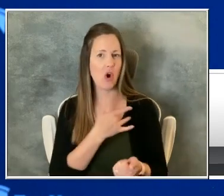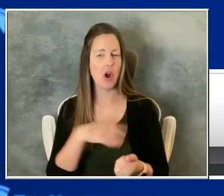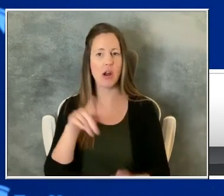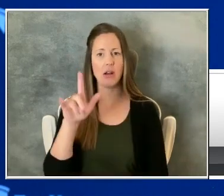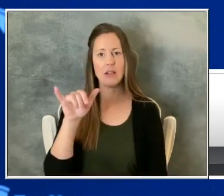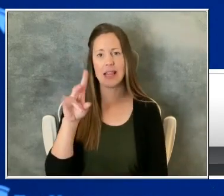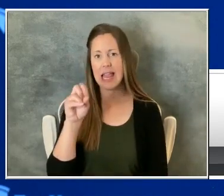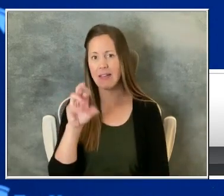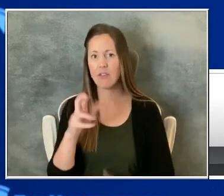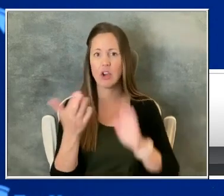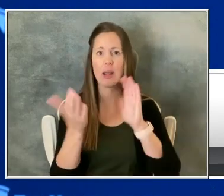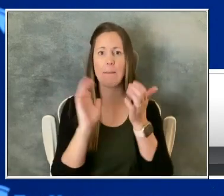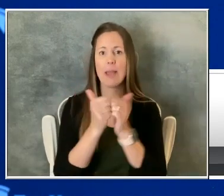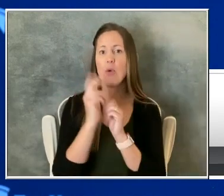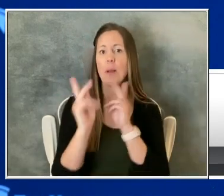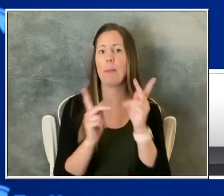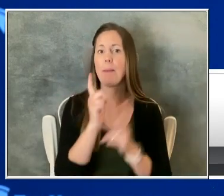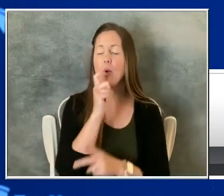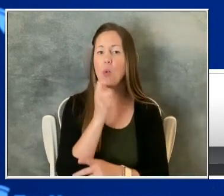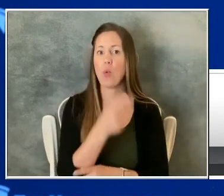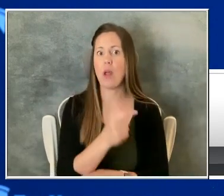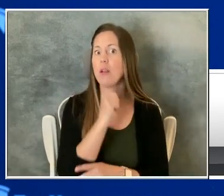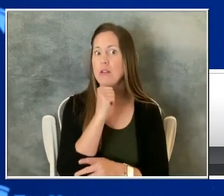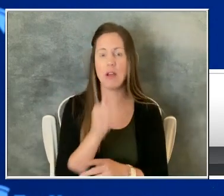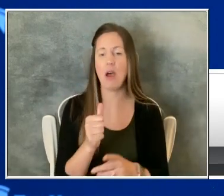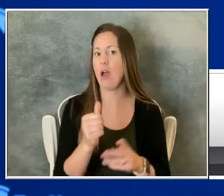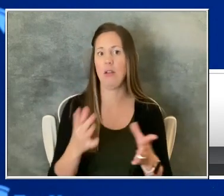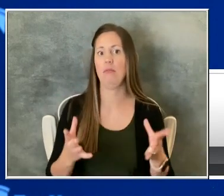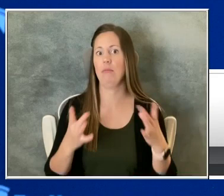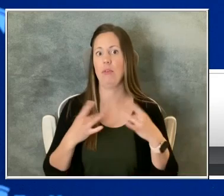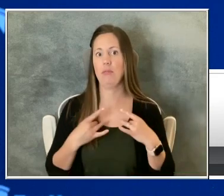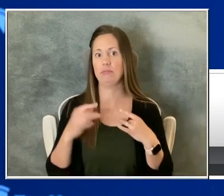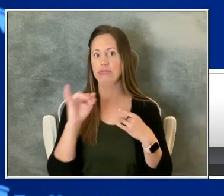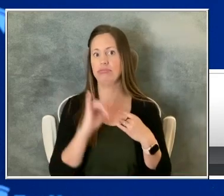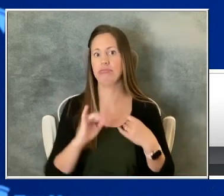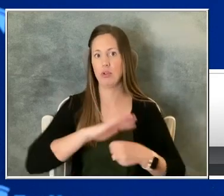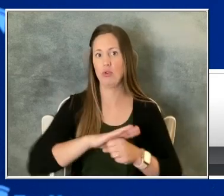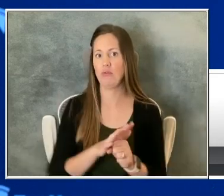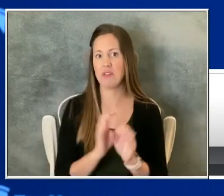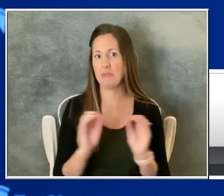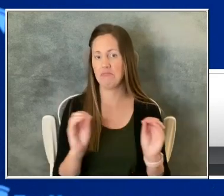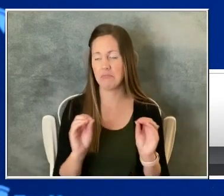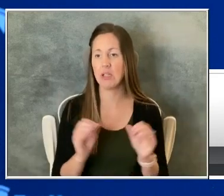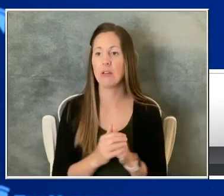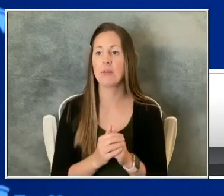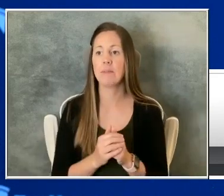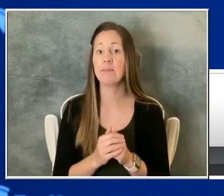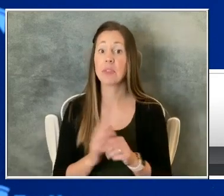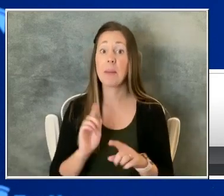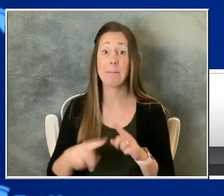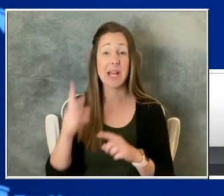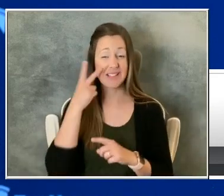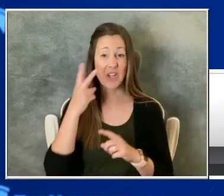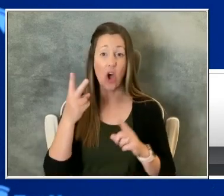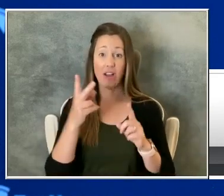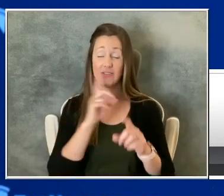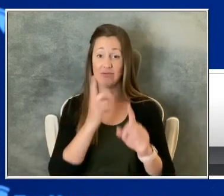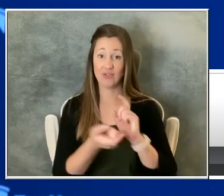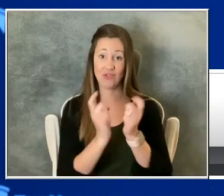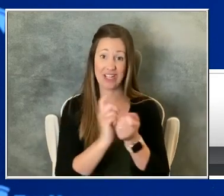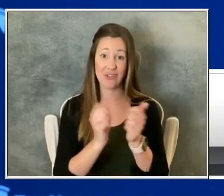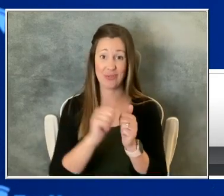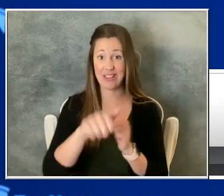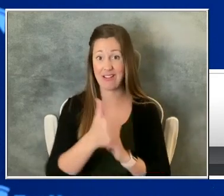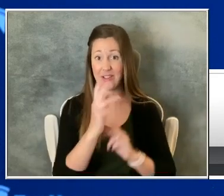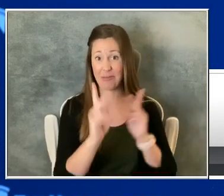people that did not have COVID, SARS-CoV-2 infection or COVID, but they actually saw physical changes in those other people with those long symptoms.